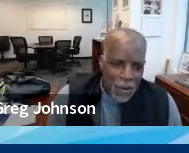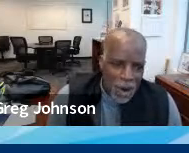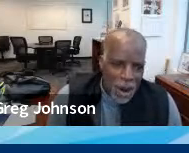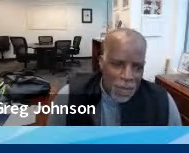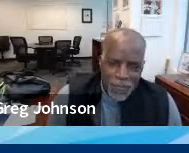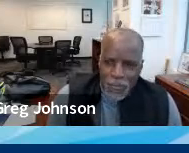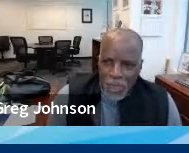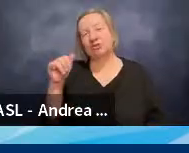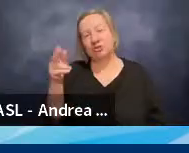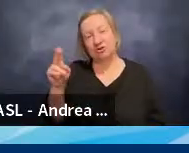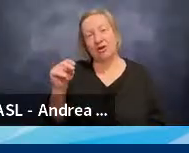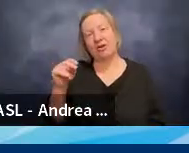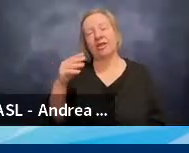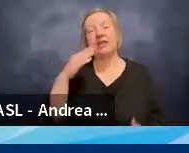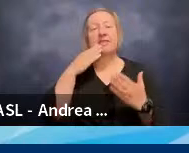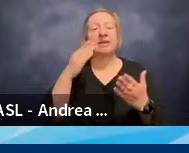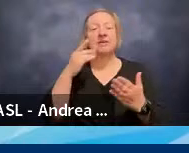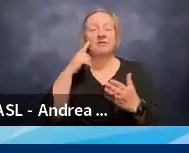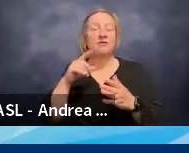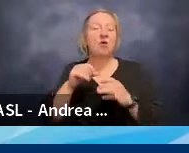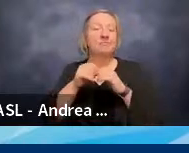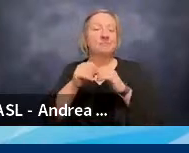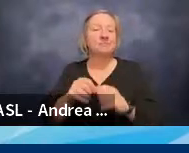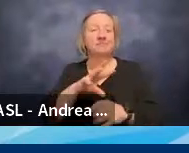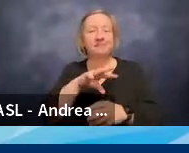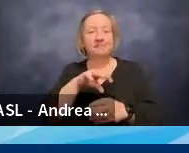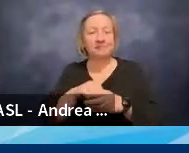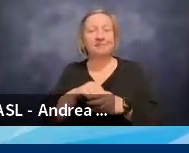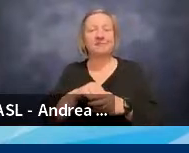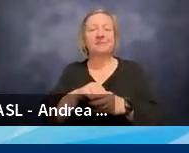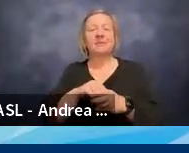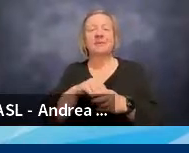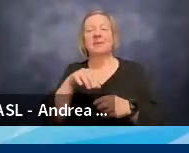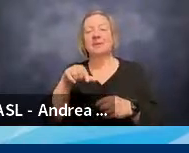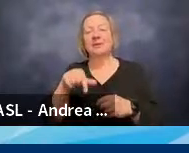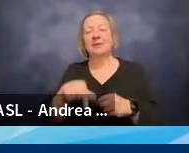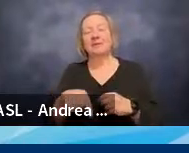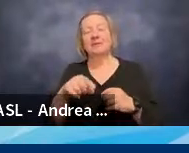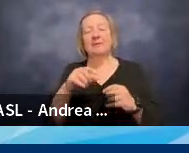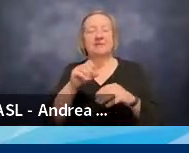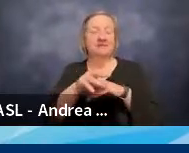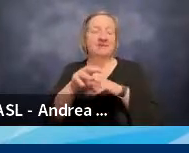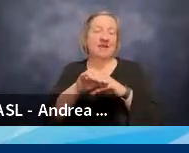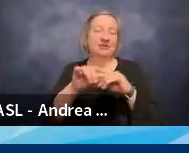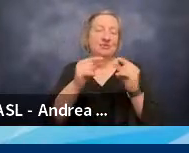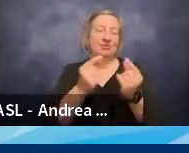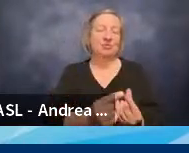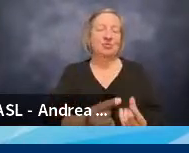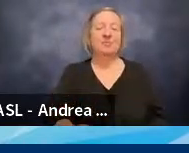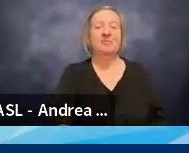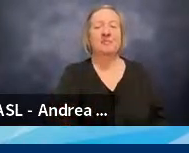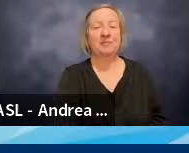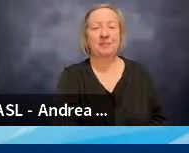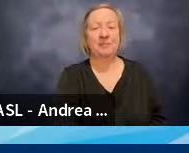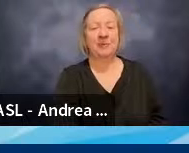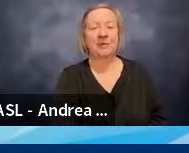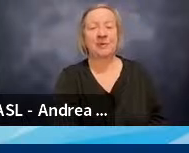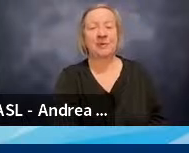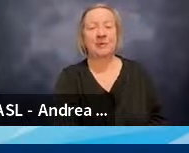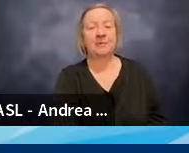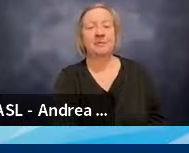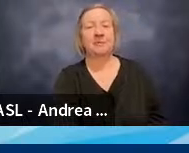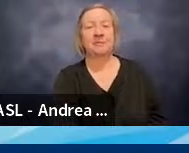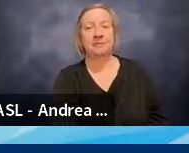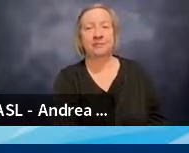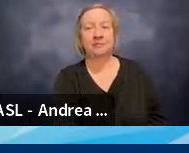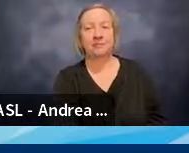you for stepping up and being a part of this advisory group. This is, once again, a tremendously